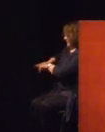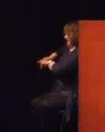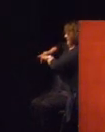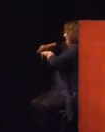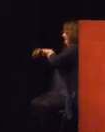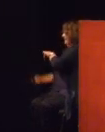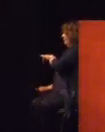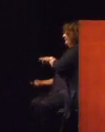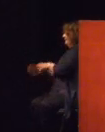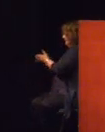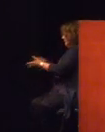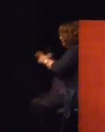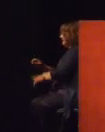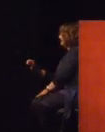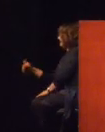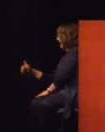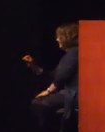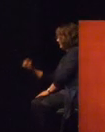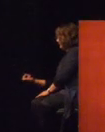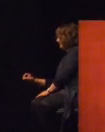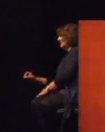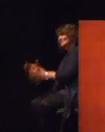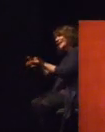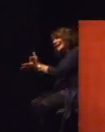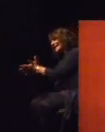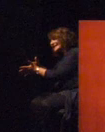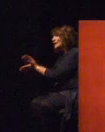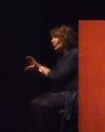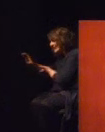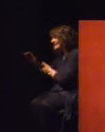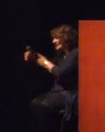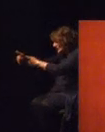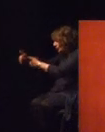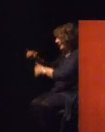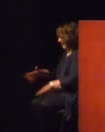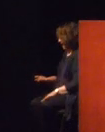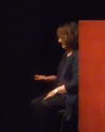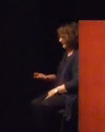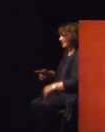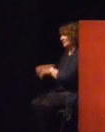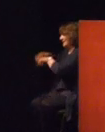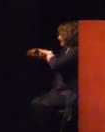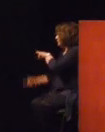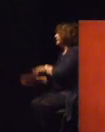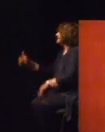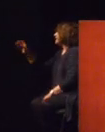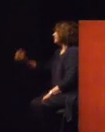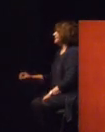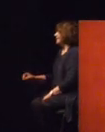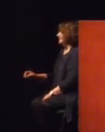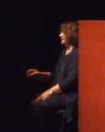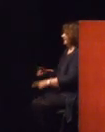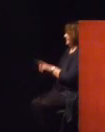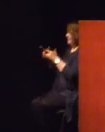10%. Again, that's where we perform well. Our success is good. But the hold harmless has now